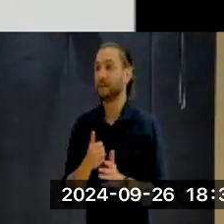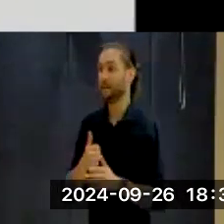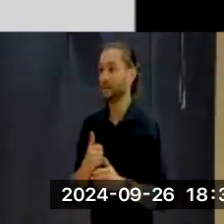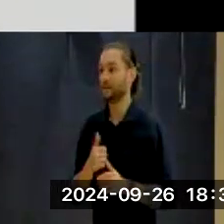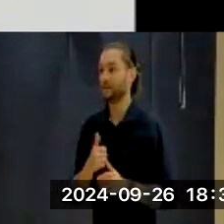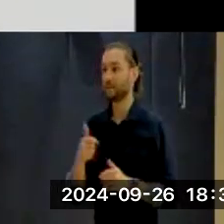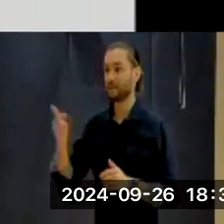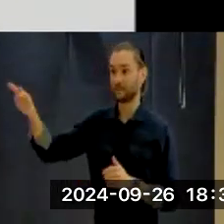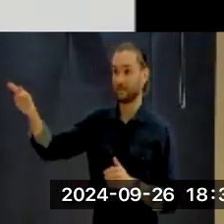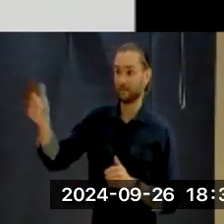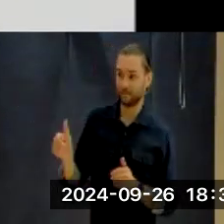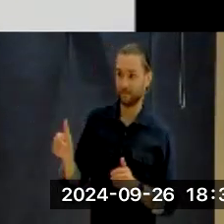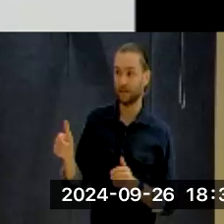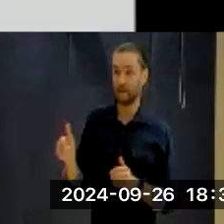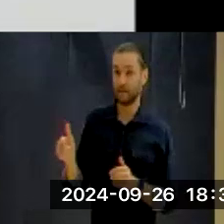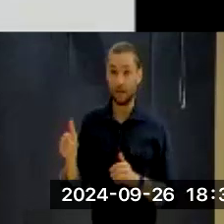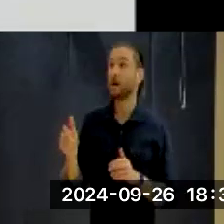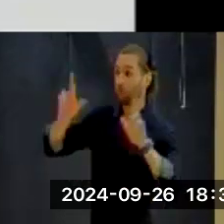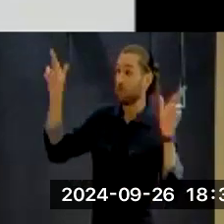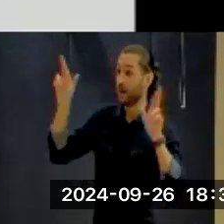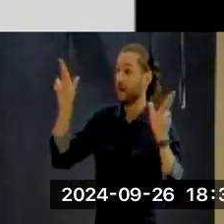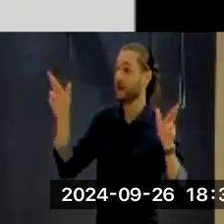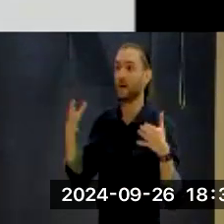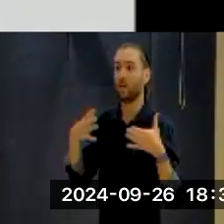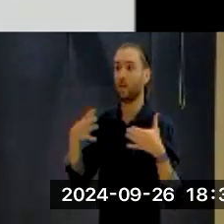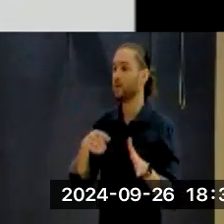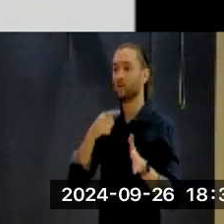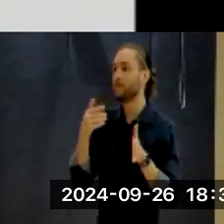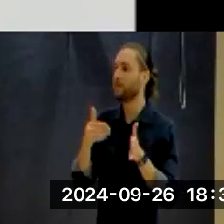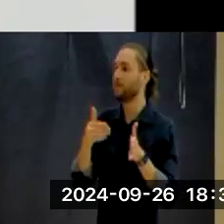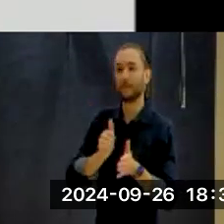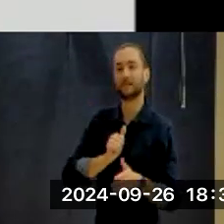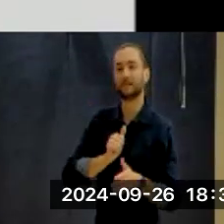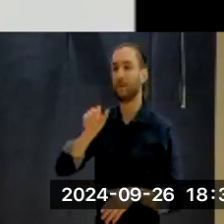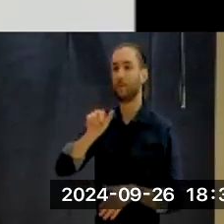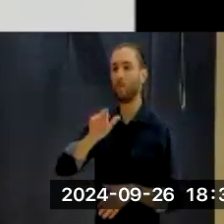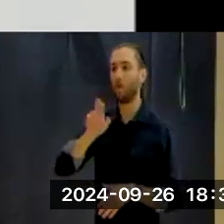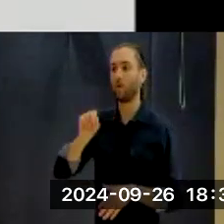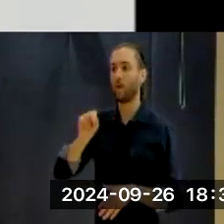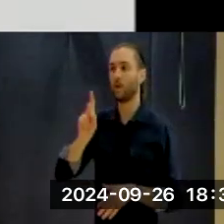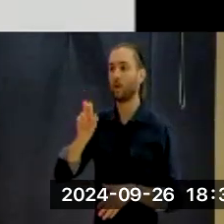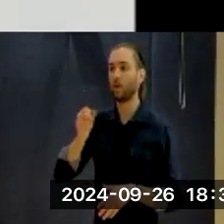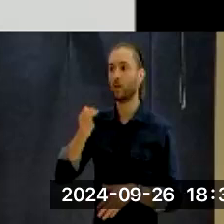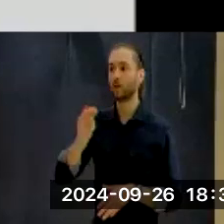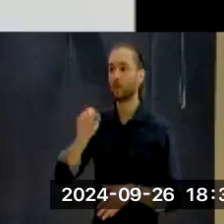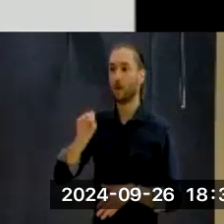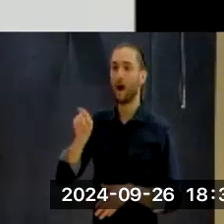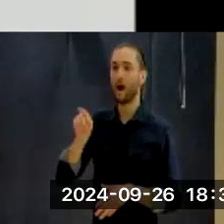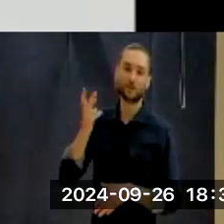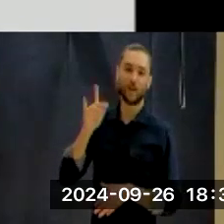to go. Okay. So I'm not going to repeat my title. This is Warren Cushman. Sheila already did that for me, so I don't have to do